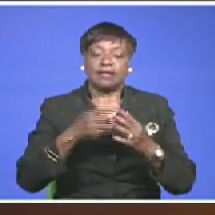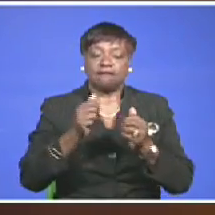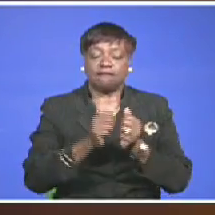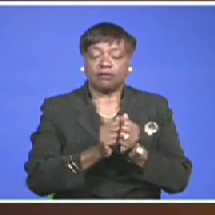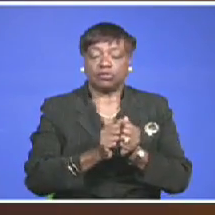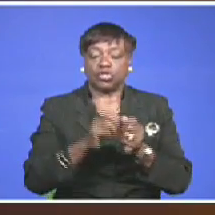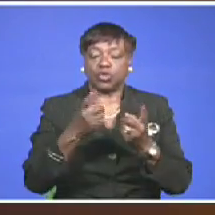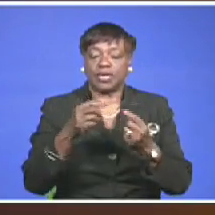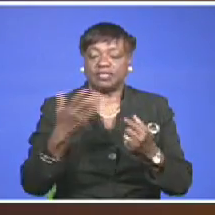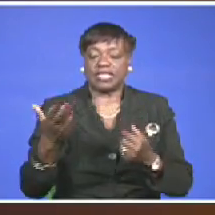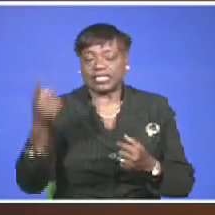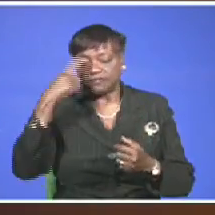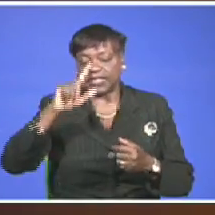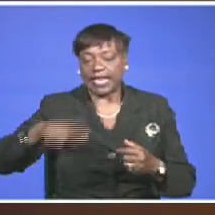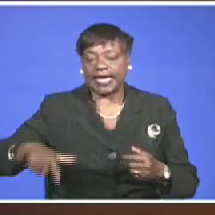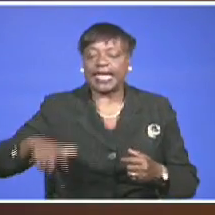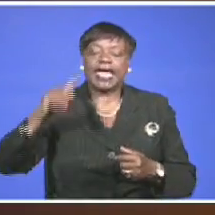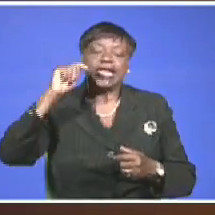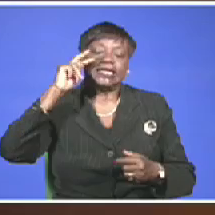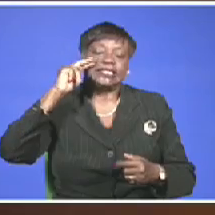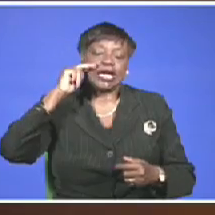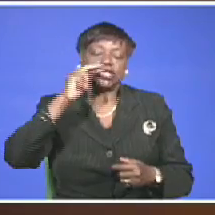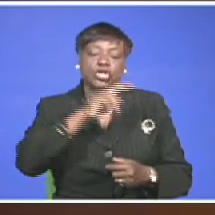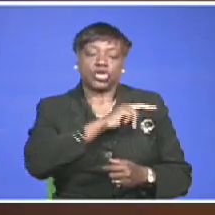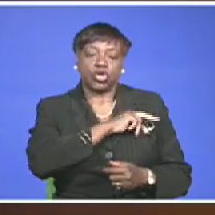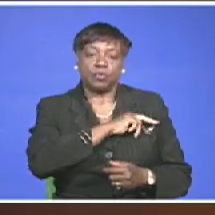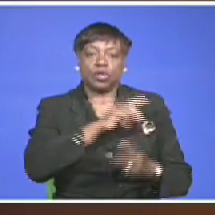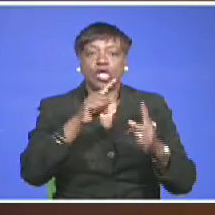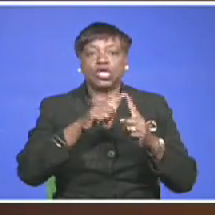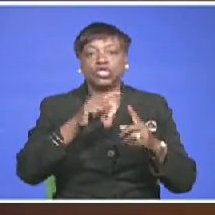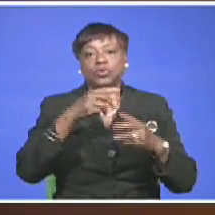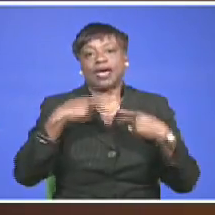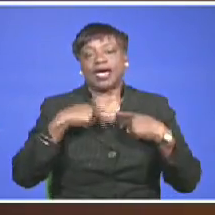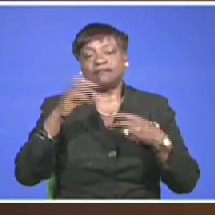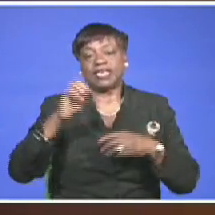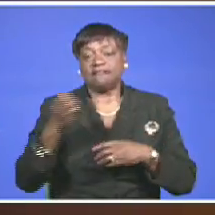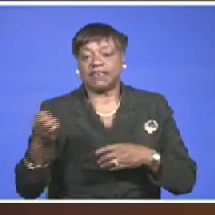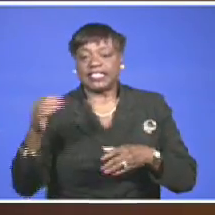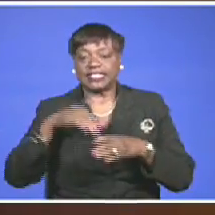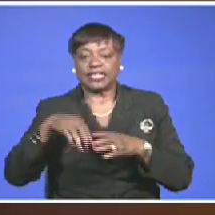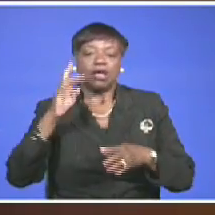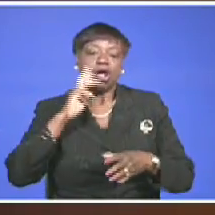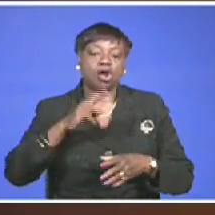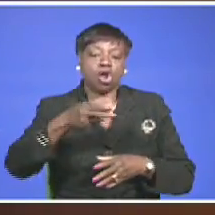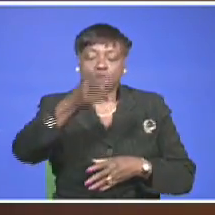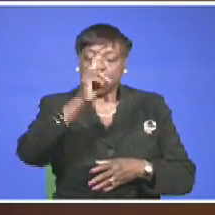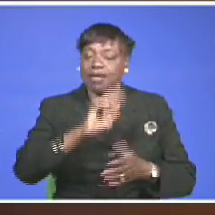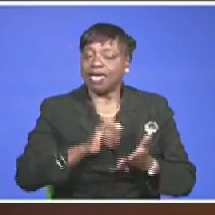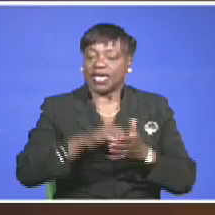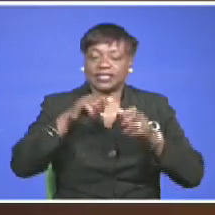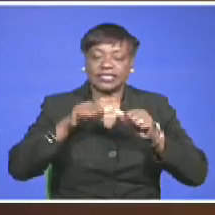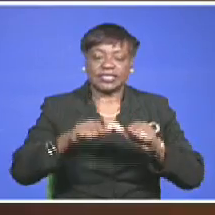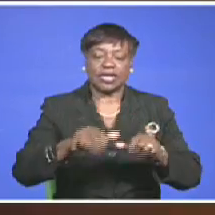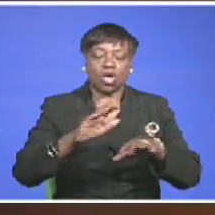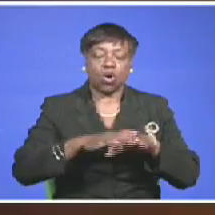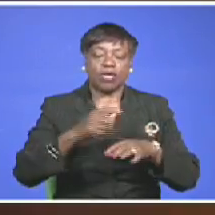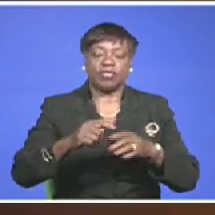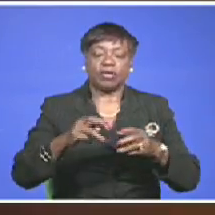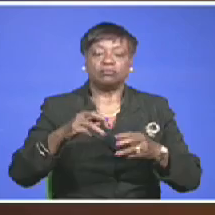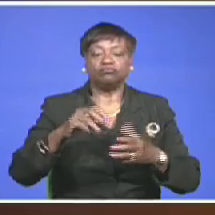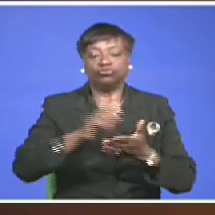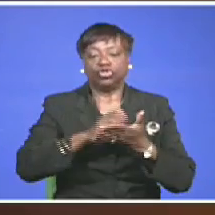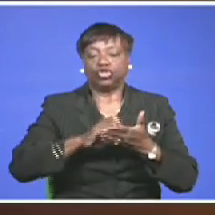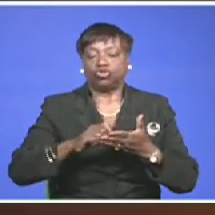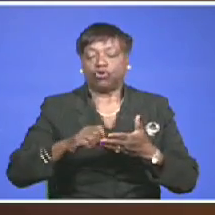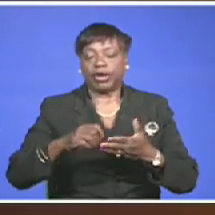late Natasha Newbold, to have events in her honor, but that is still on the drawing board. Powerlifting haven't